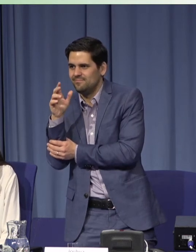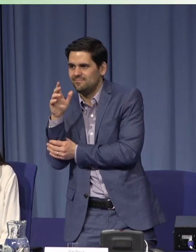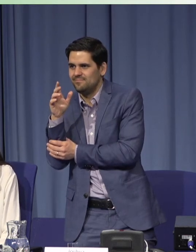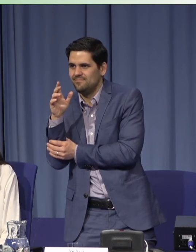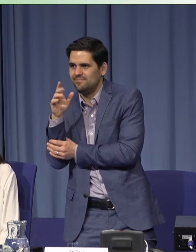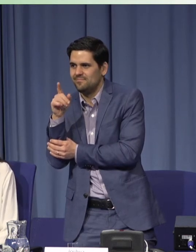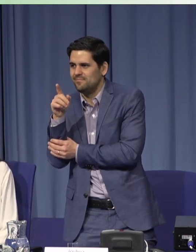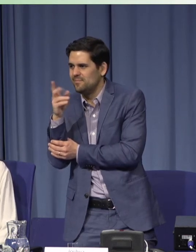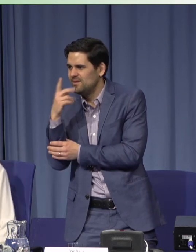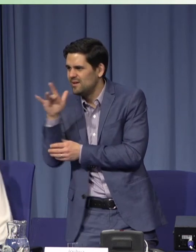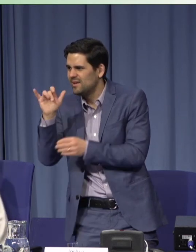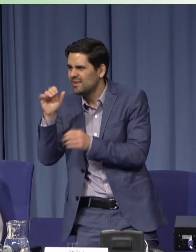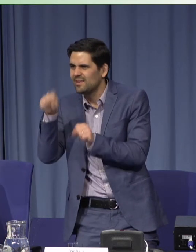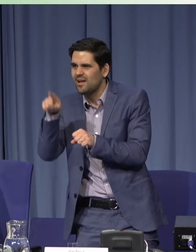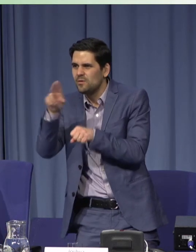That's it.